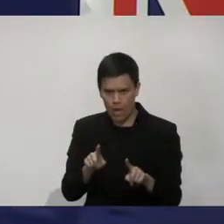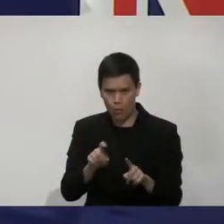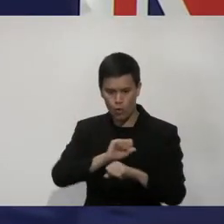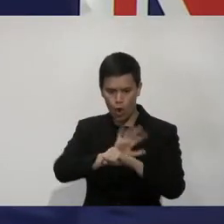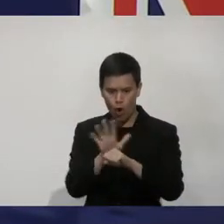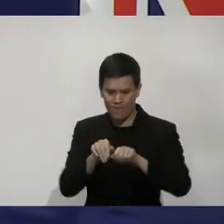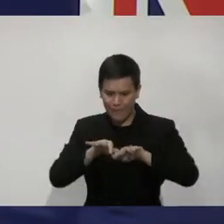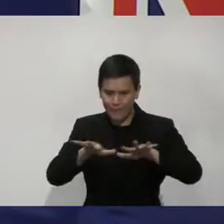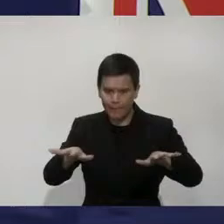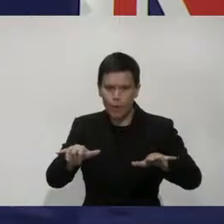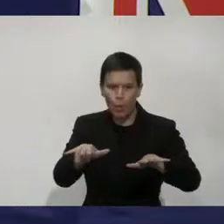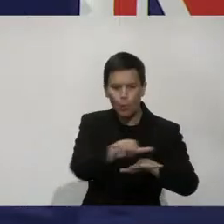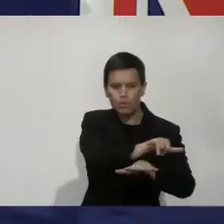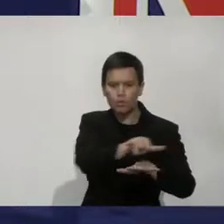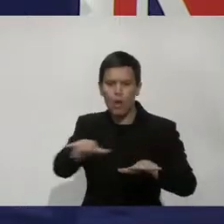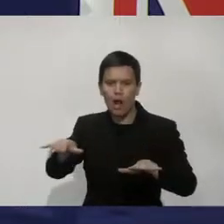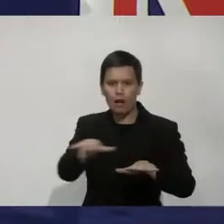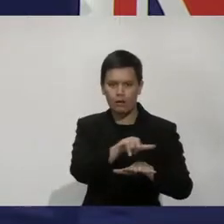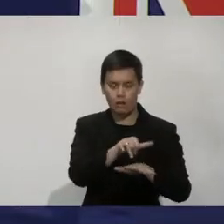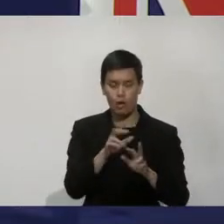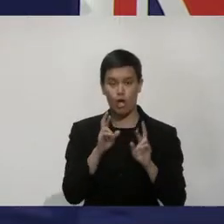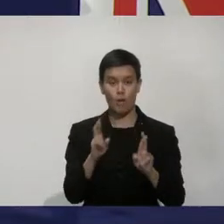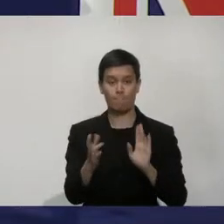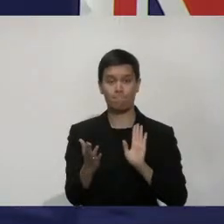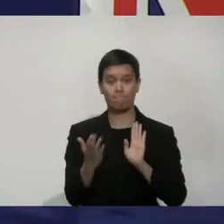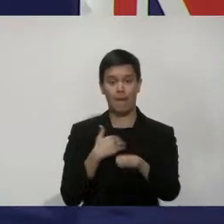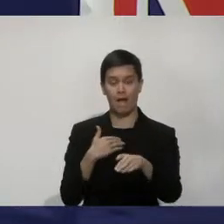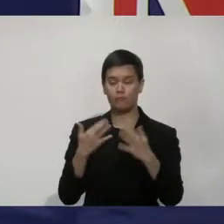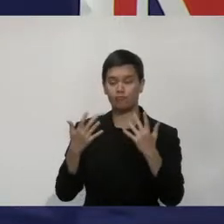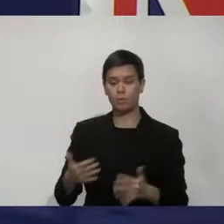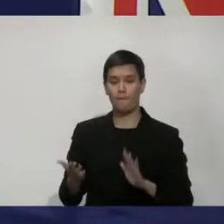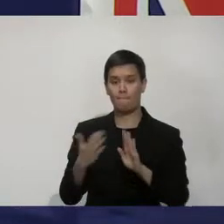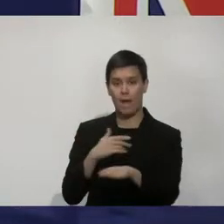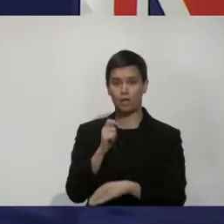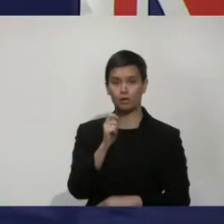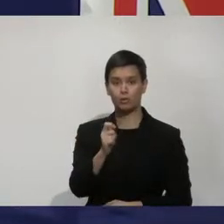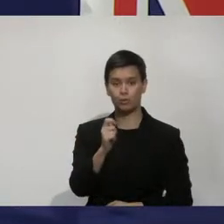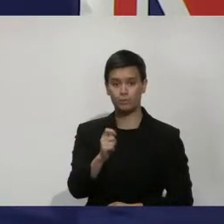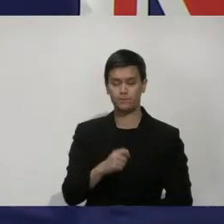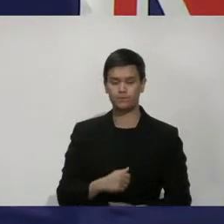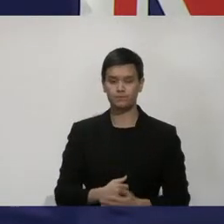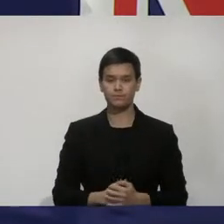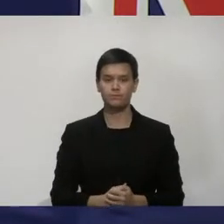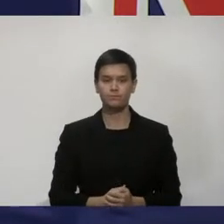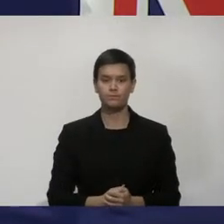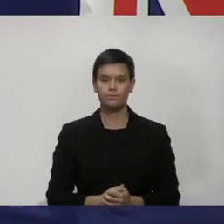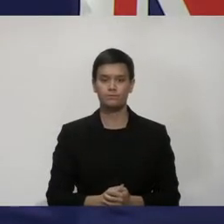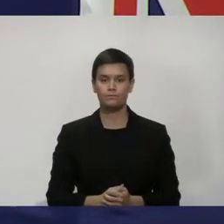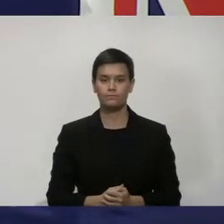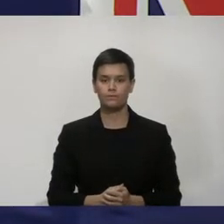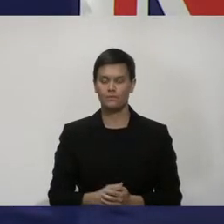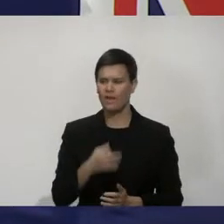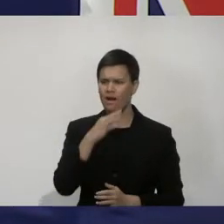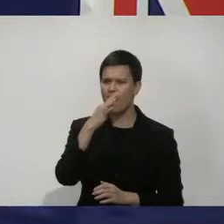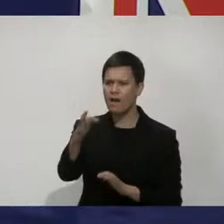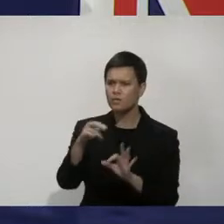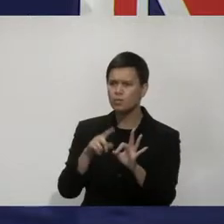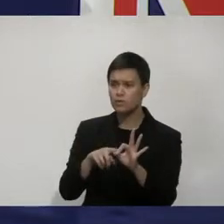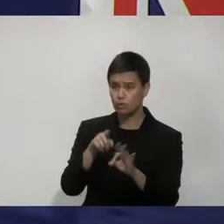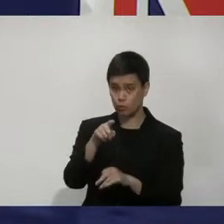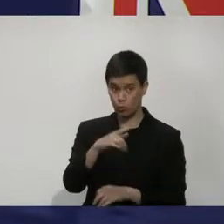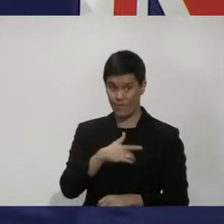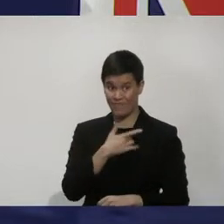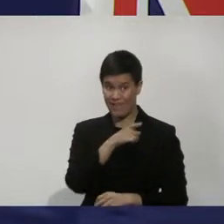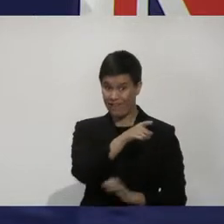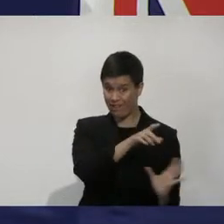late this evening or tomorrow morning. Past been able to say whether things are likely linked to the cluster or not. Do you think this one is likely linked